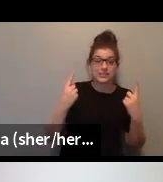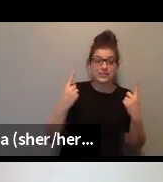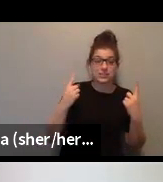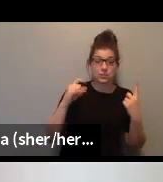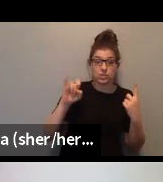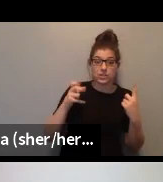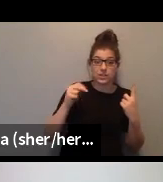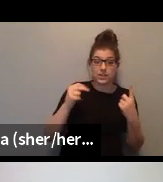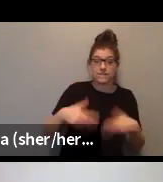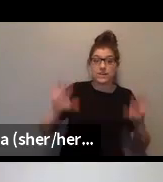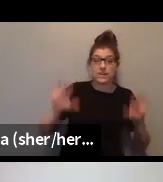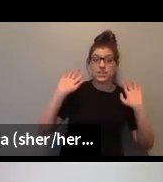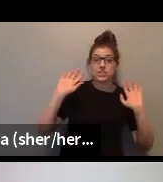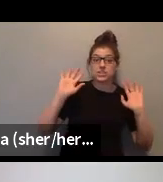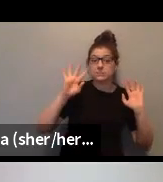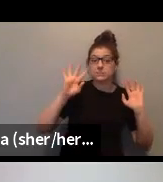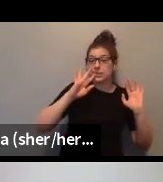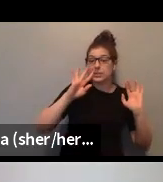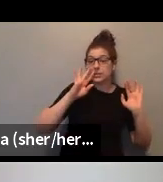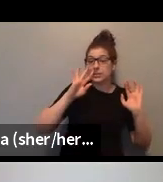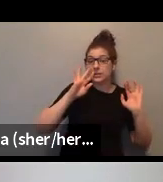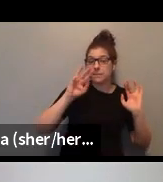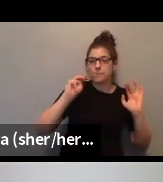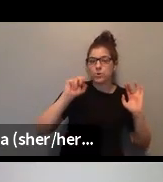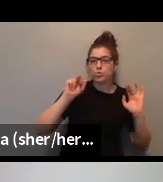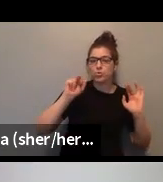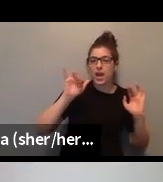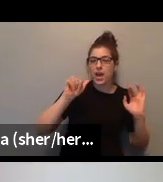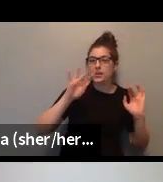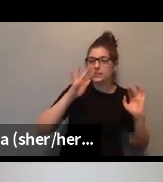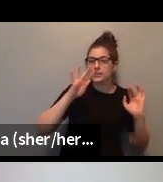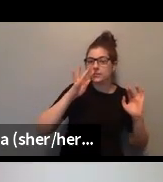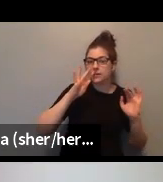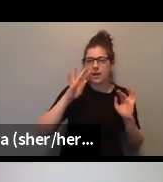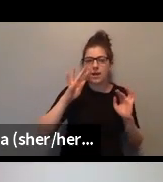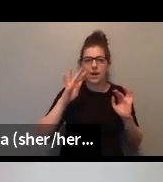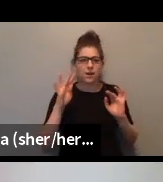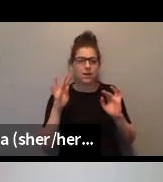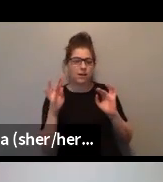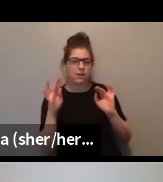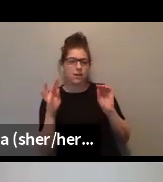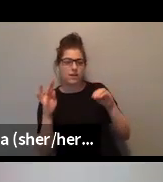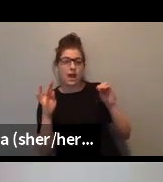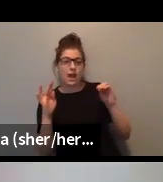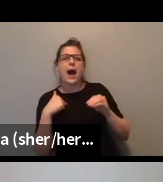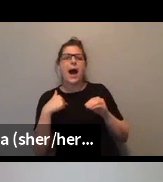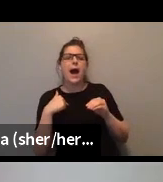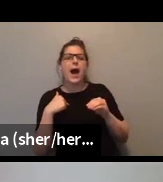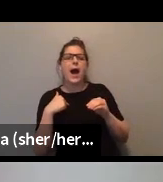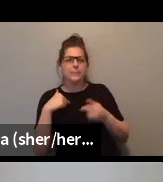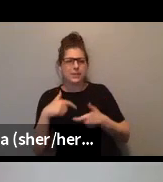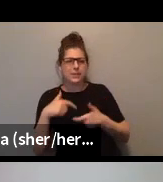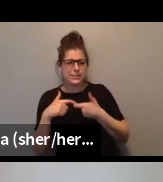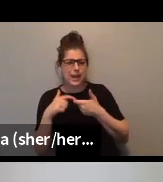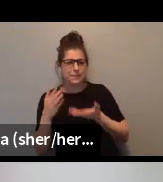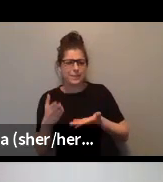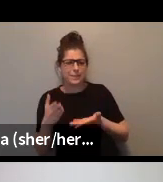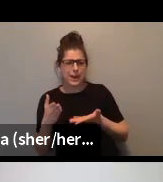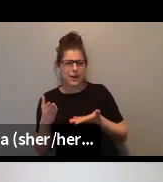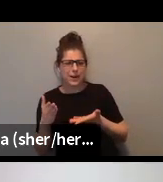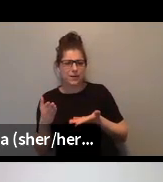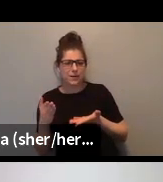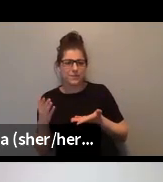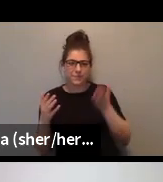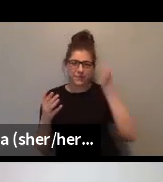finished speaking? Dear. Yes. I'm gonna stop there. Isis has a hand